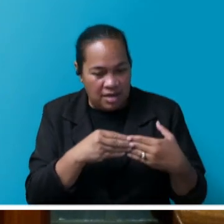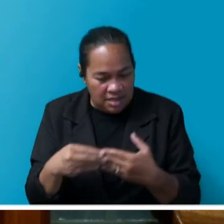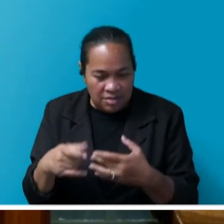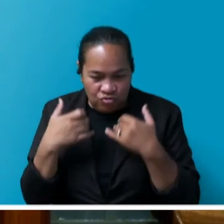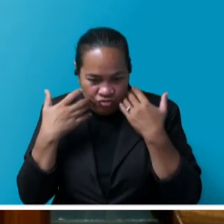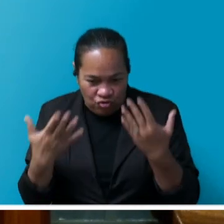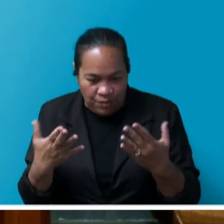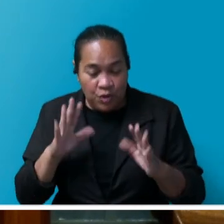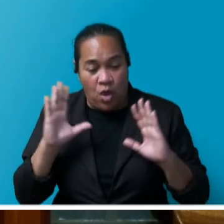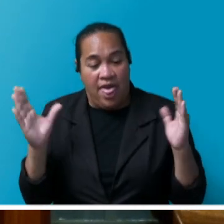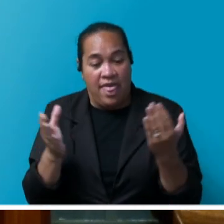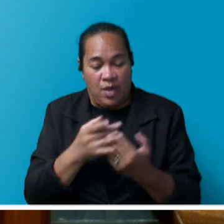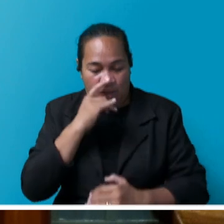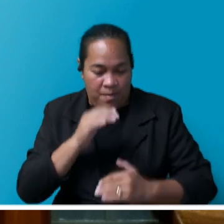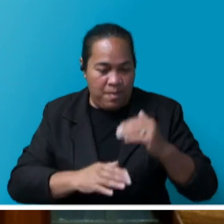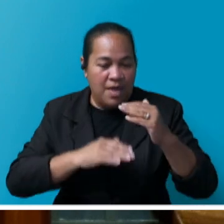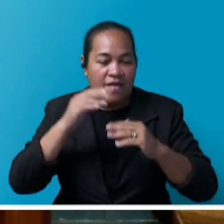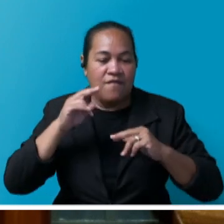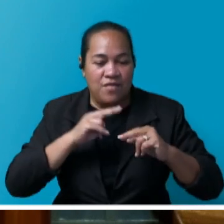we will build a Fiji that stands tall among